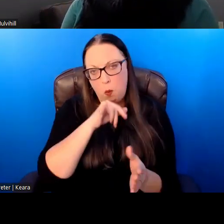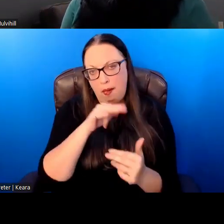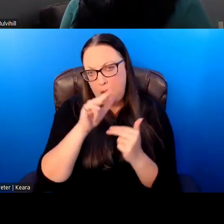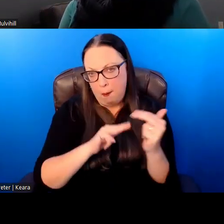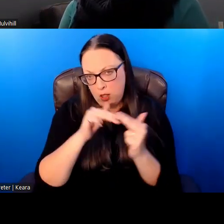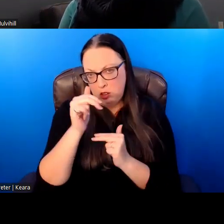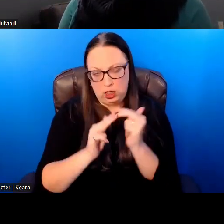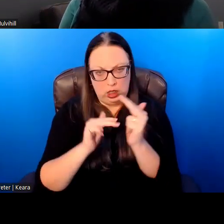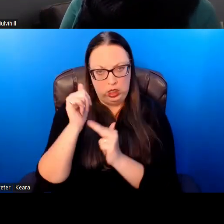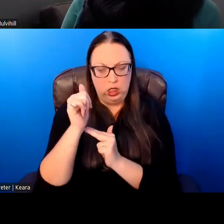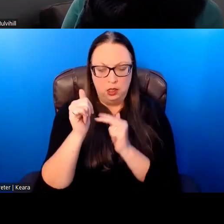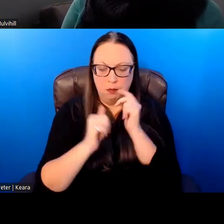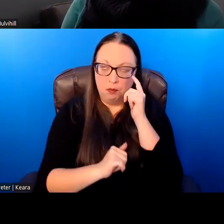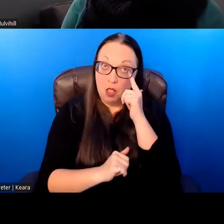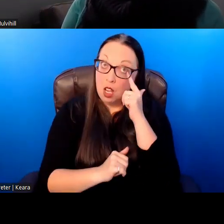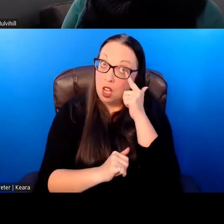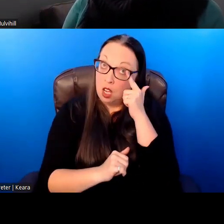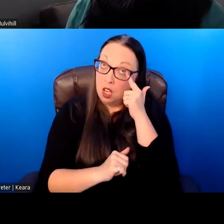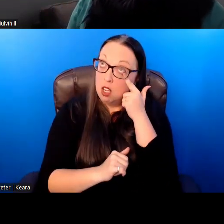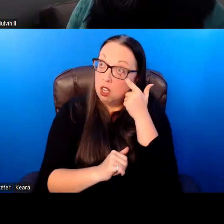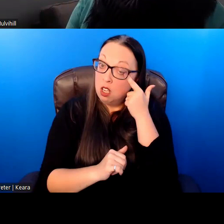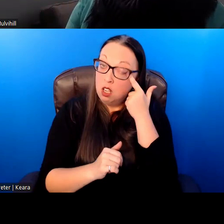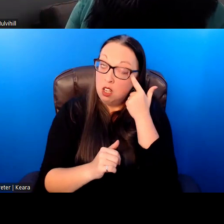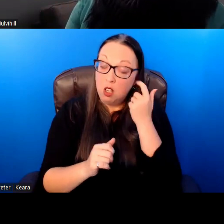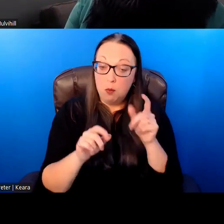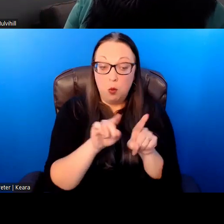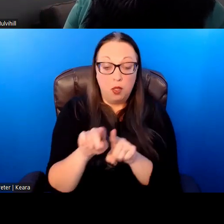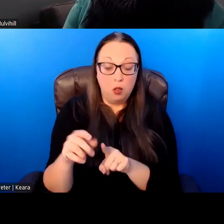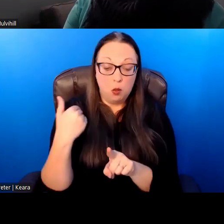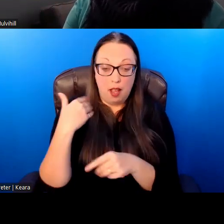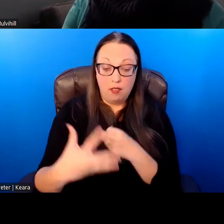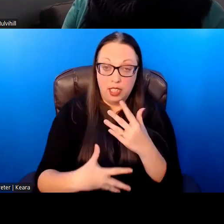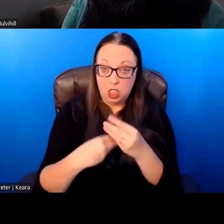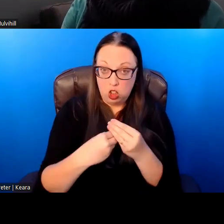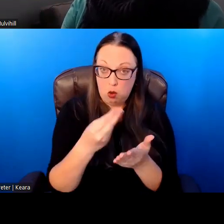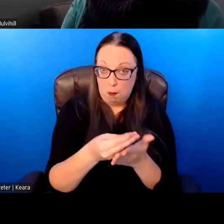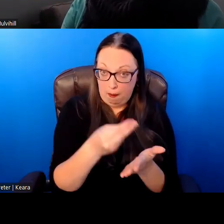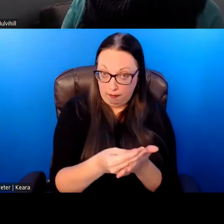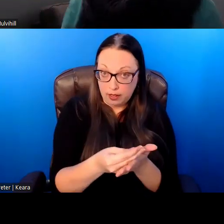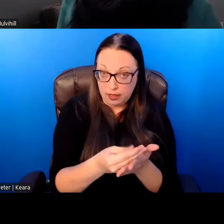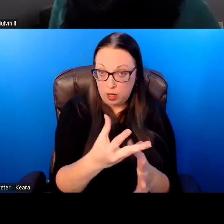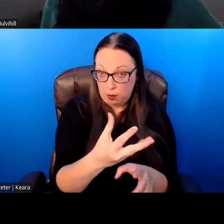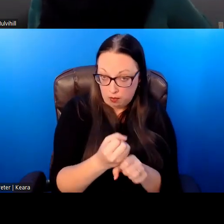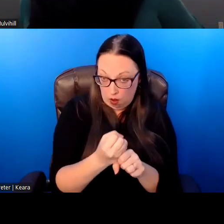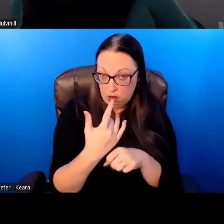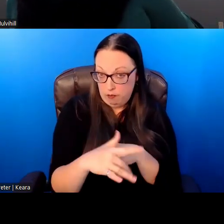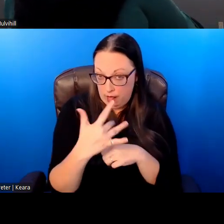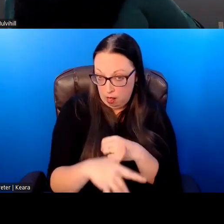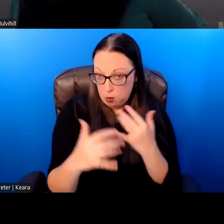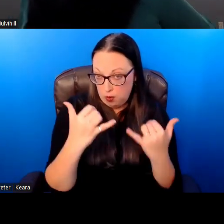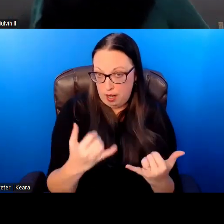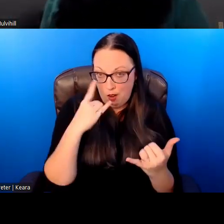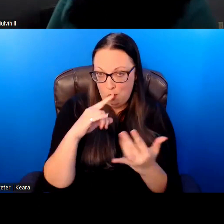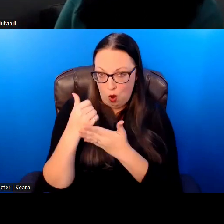out. We also have some additional funds that have come in to be available to help us staff